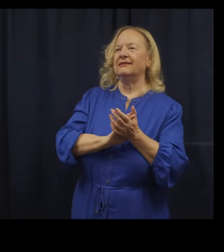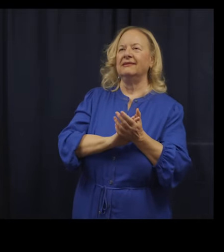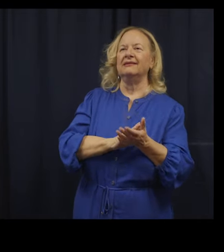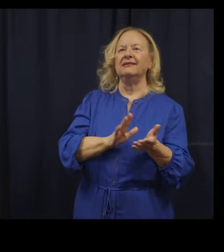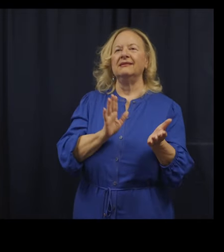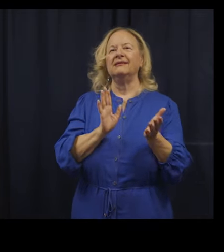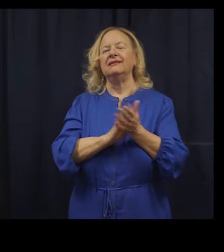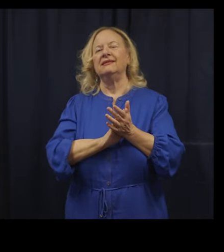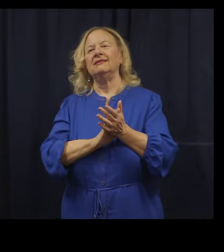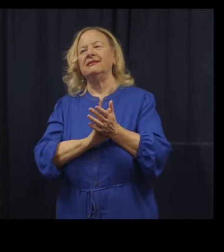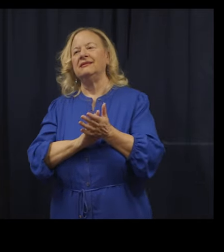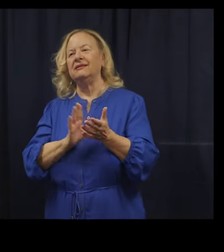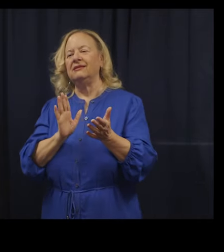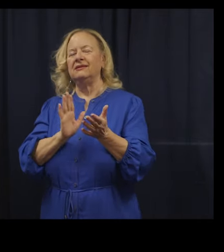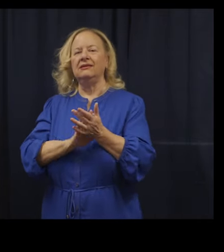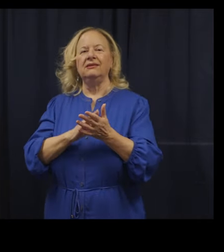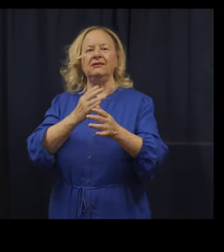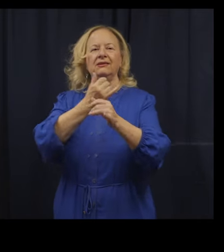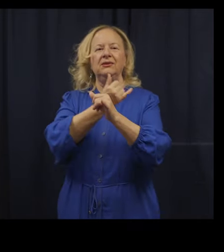yeah.